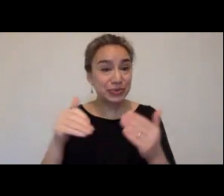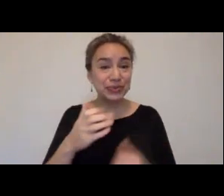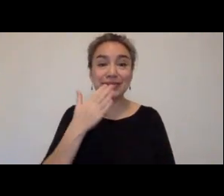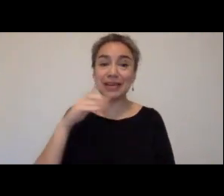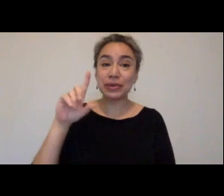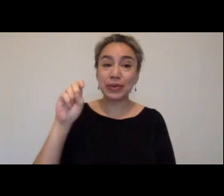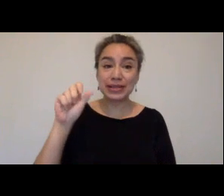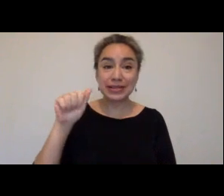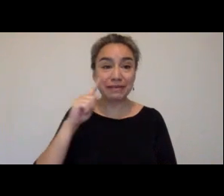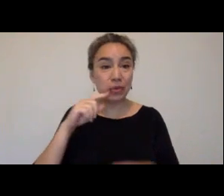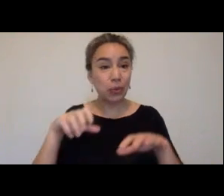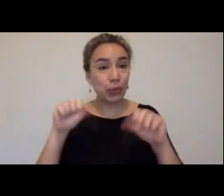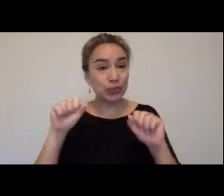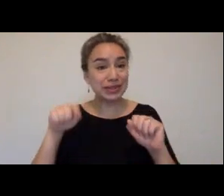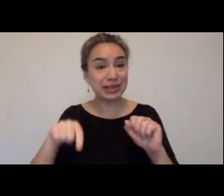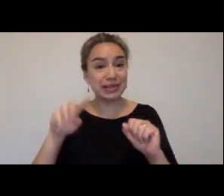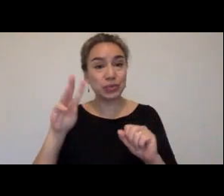hosting this.